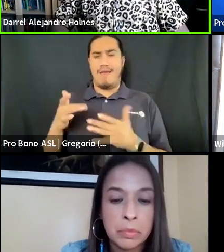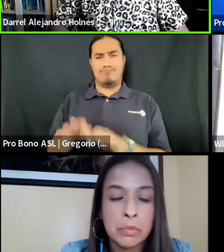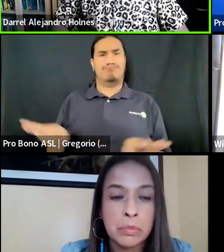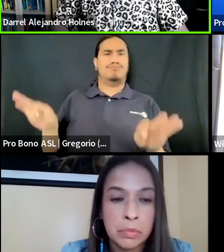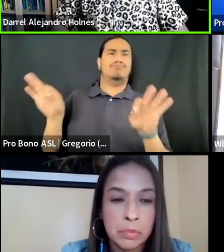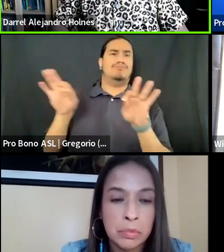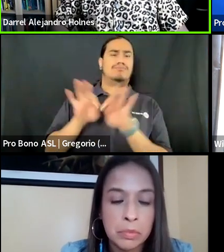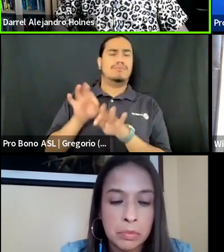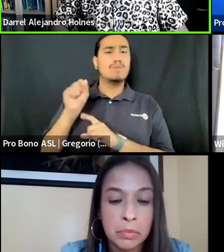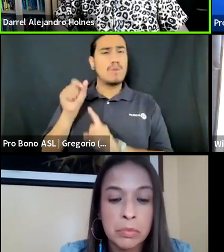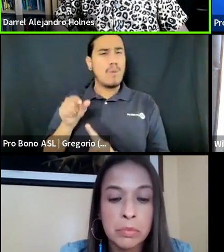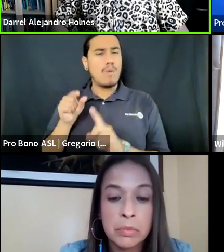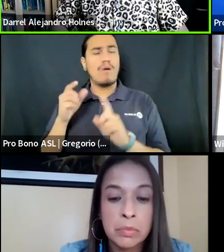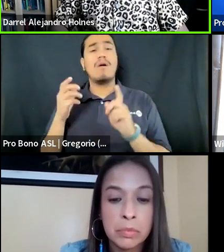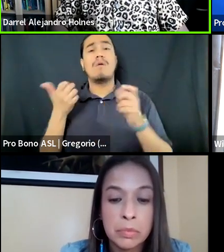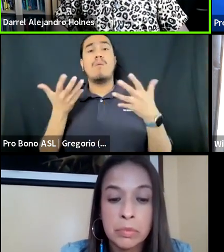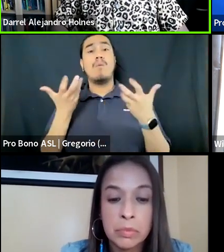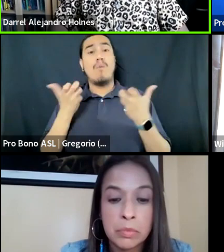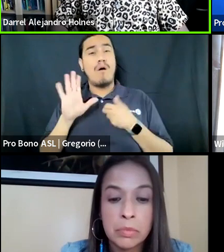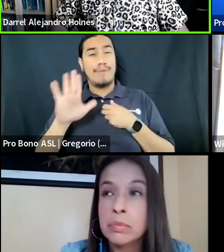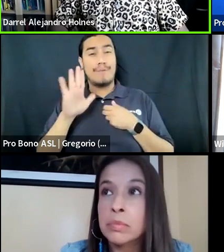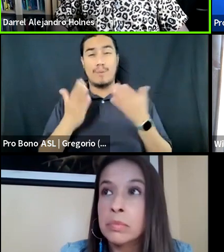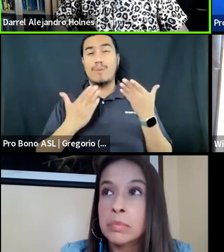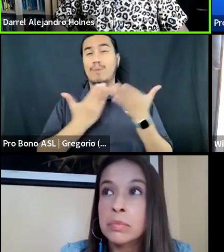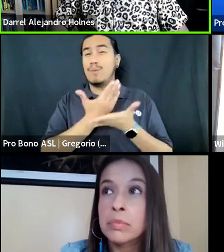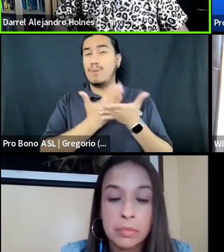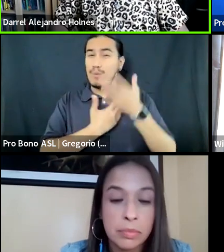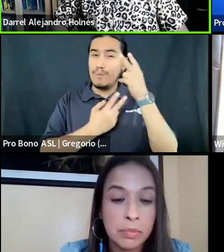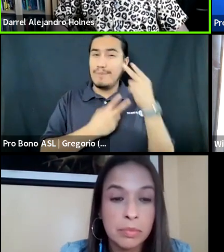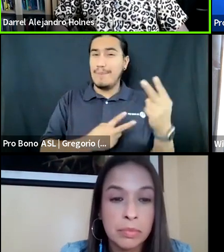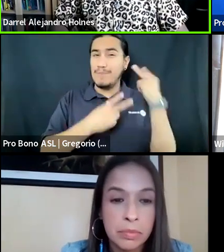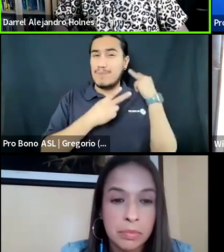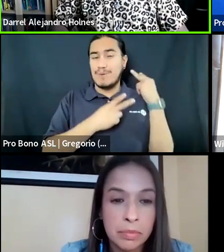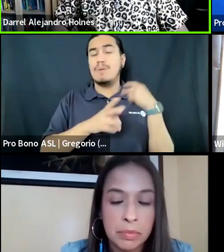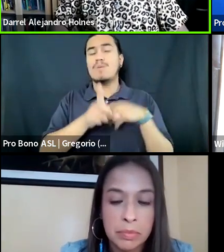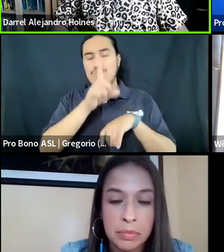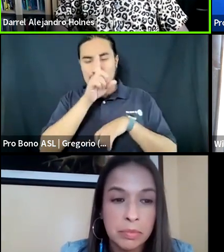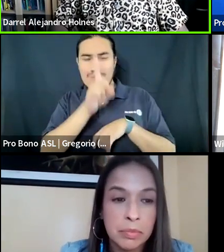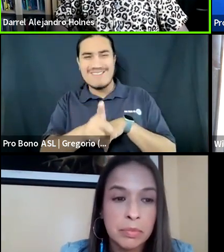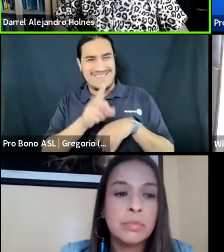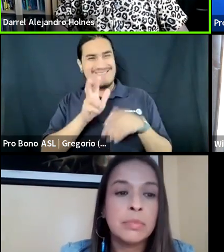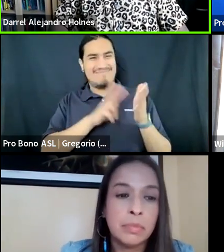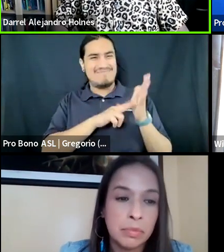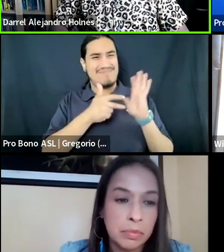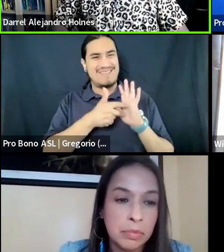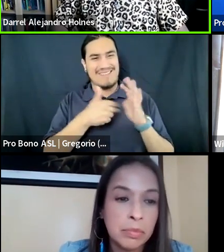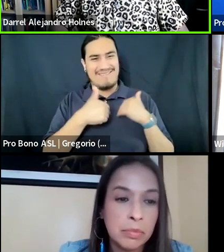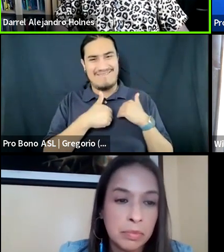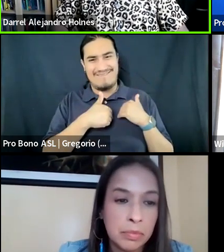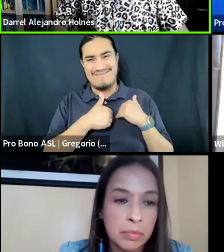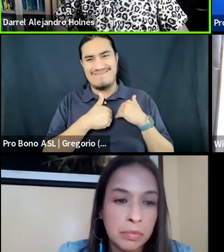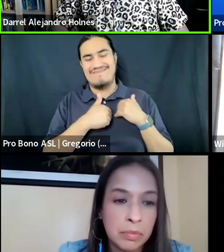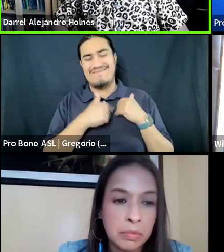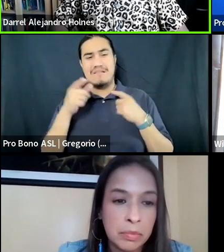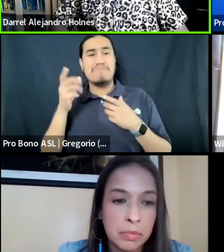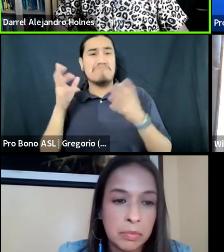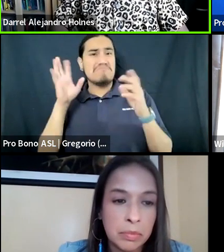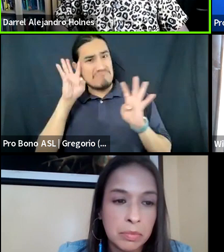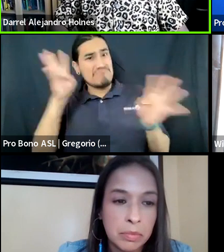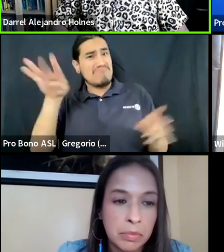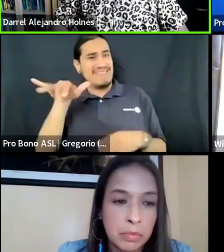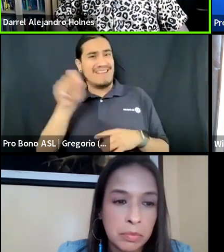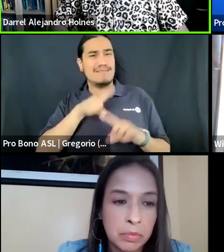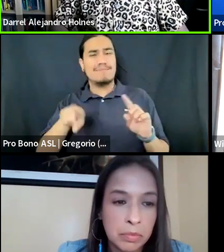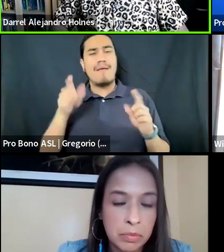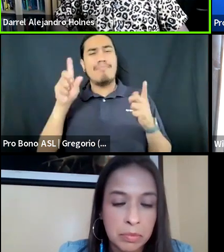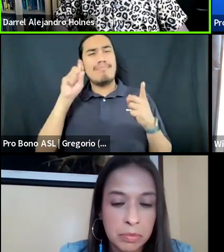the new memory is just as meaningful, even though it will be made up, right? Think about something that